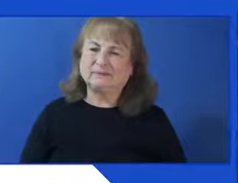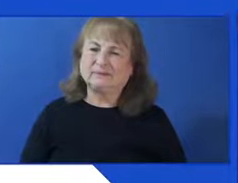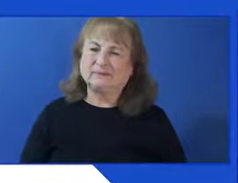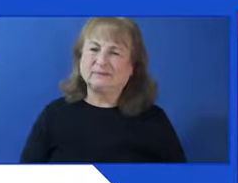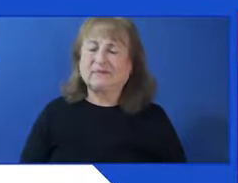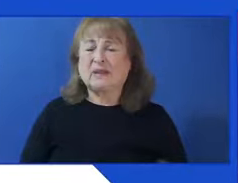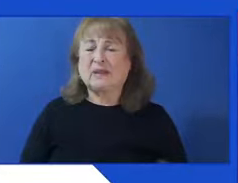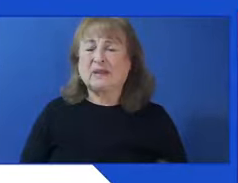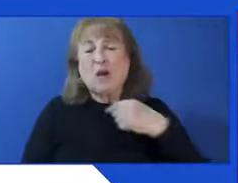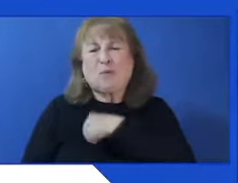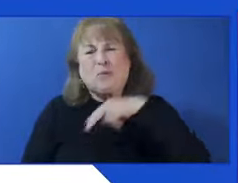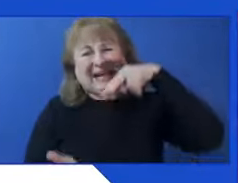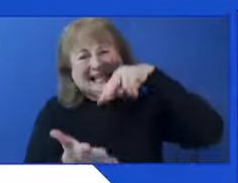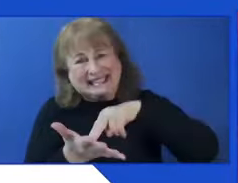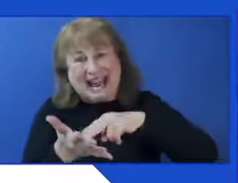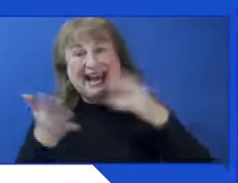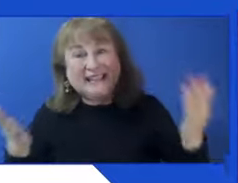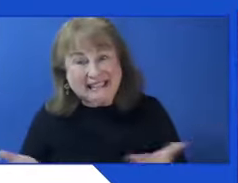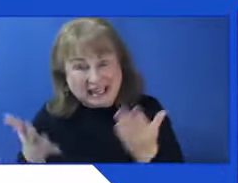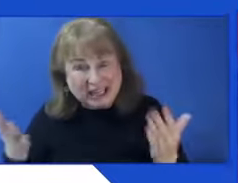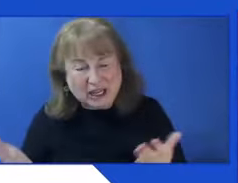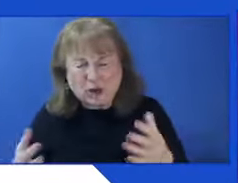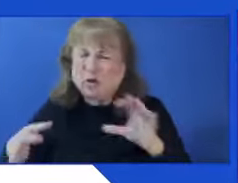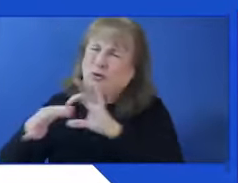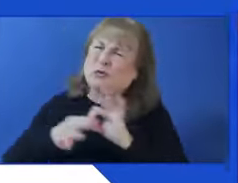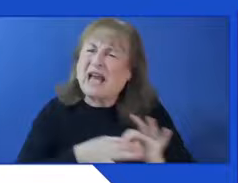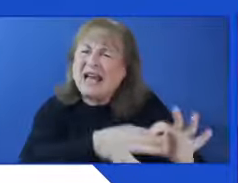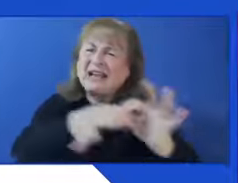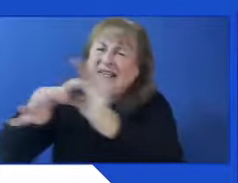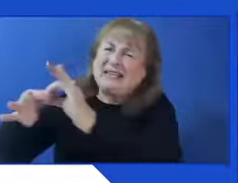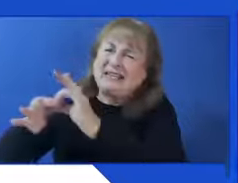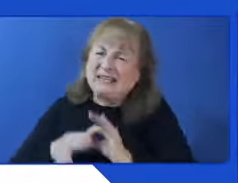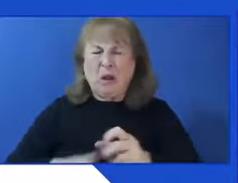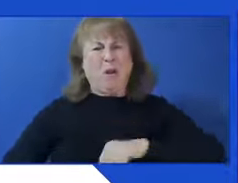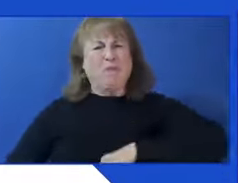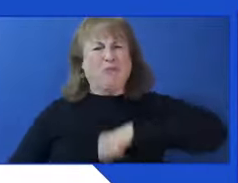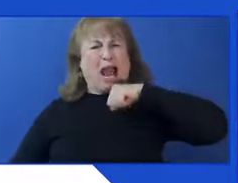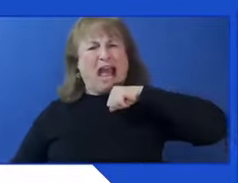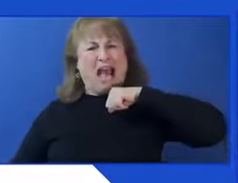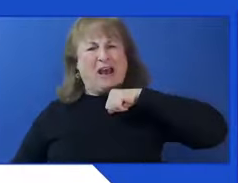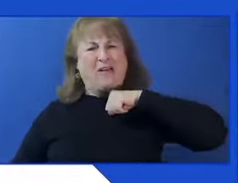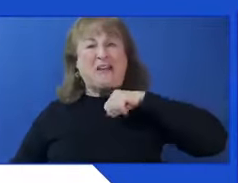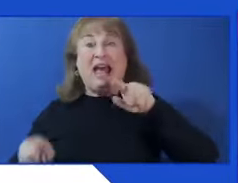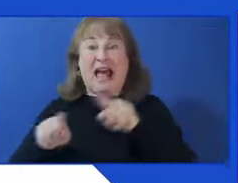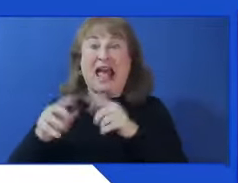We stand here united, proud,